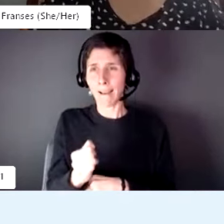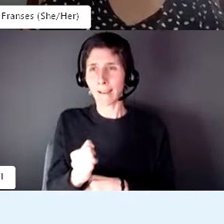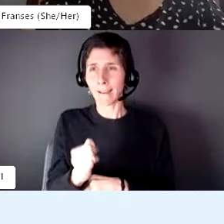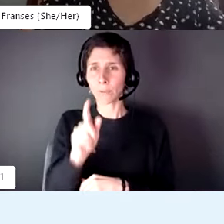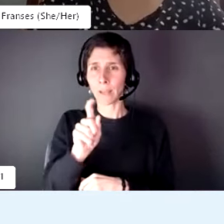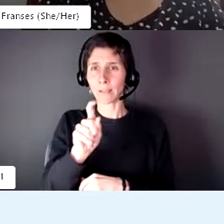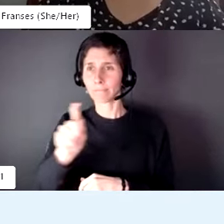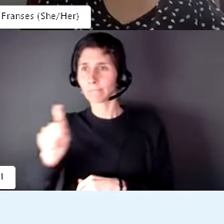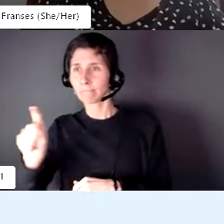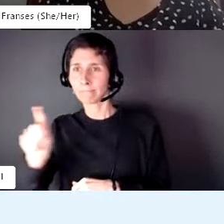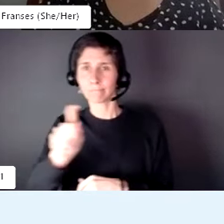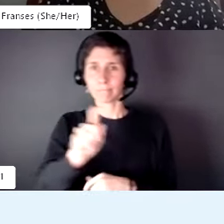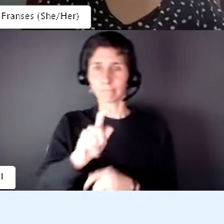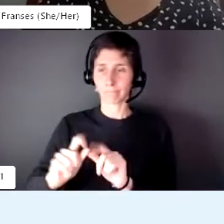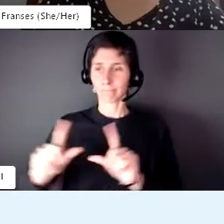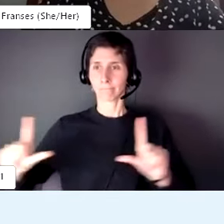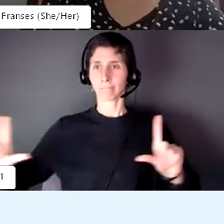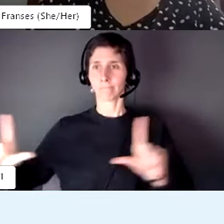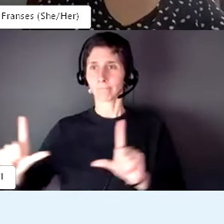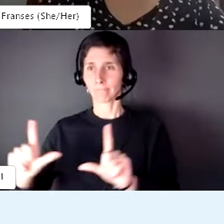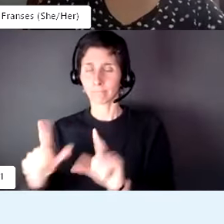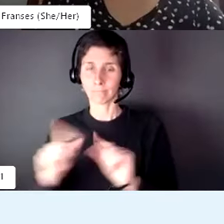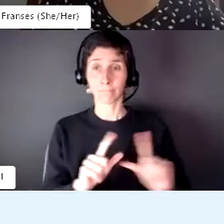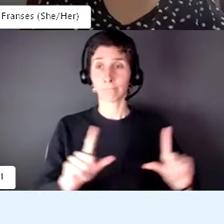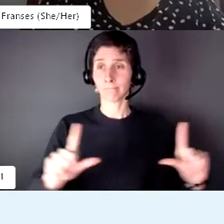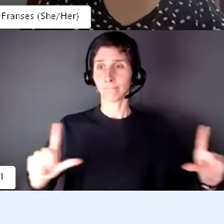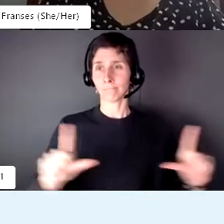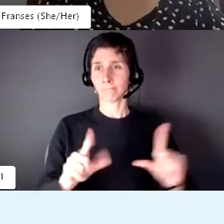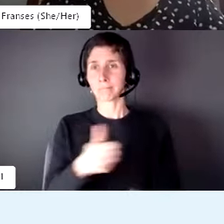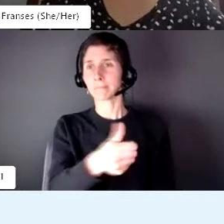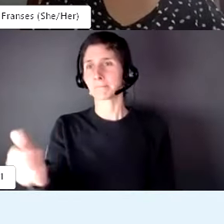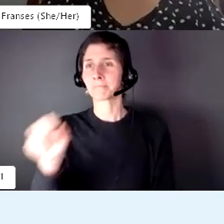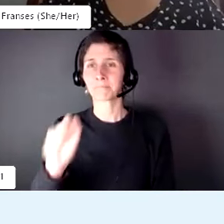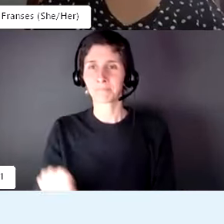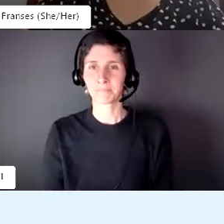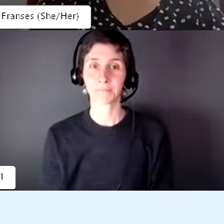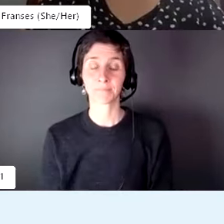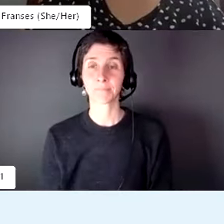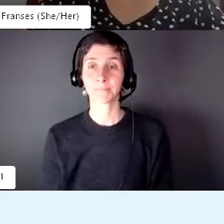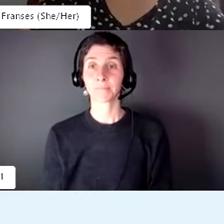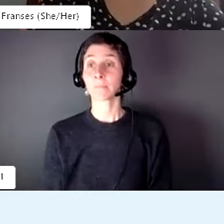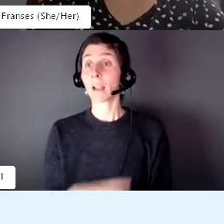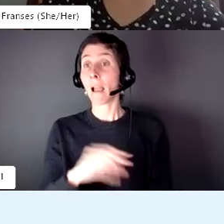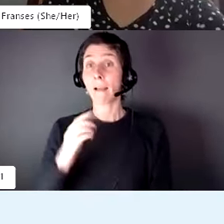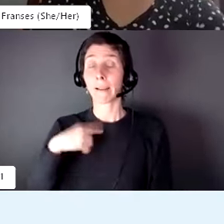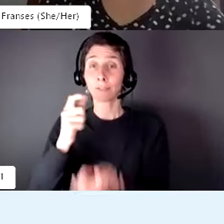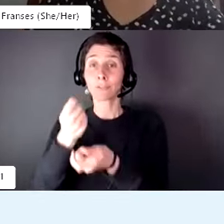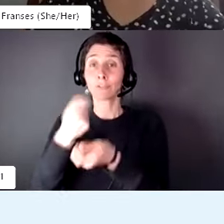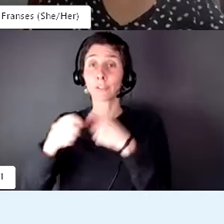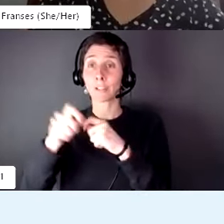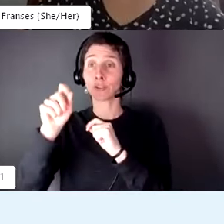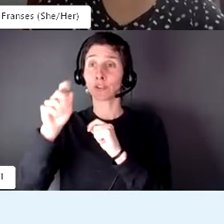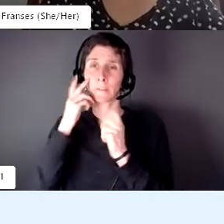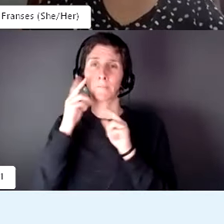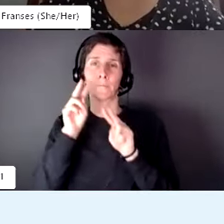change the sizing between the speakers and the presentation, or you can change the view at the top. There's a little grid